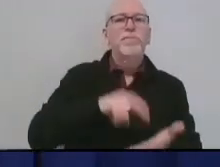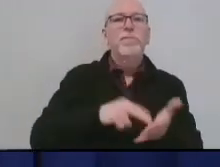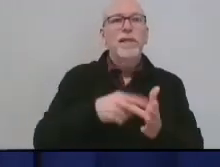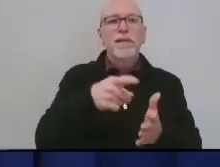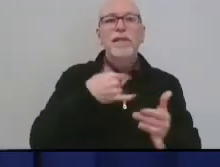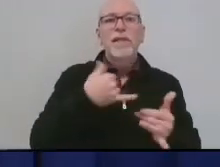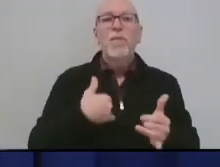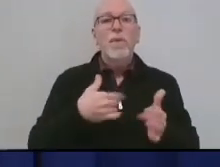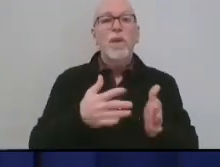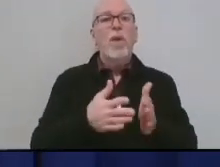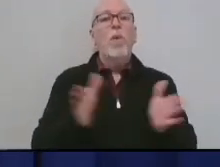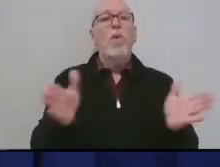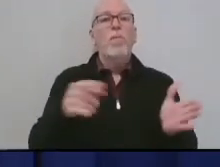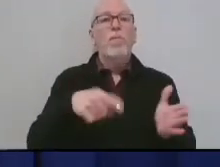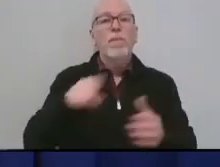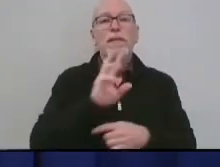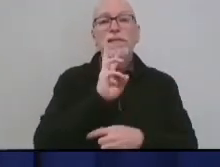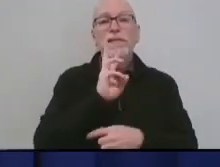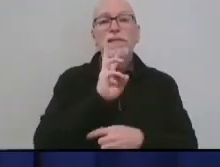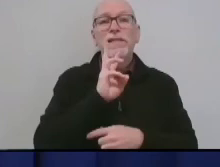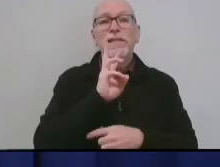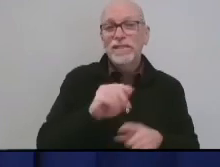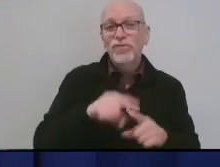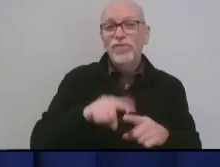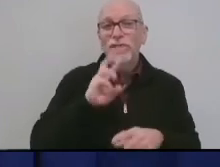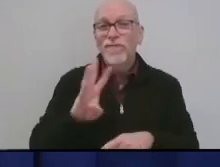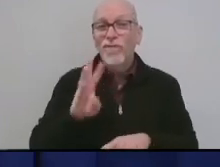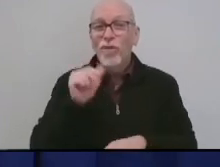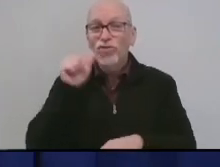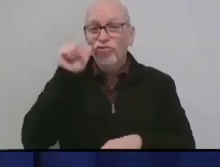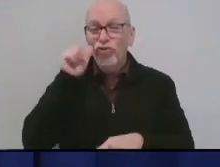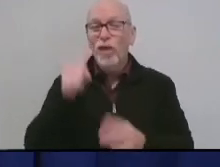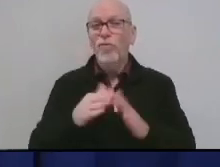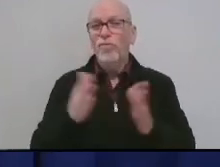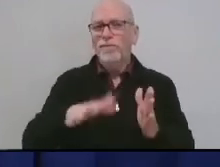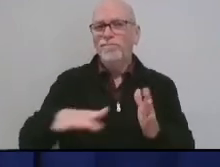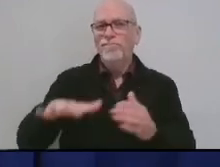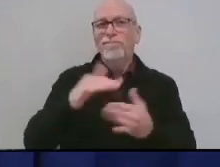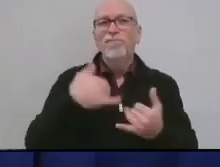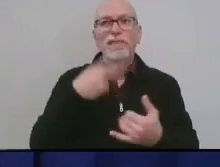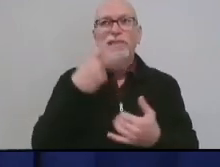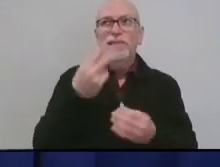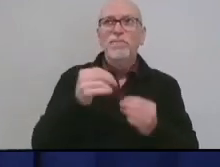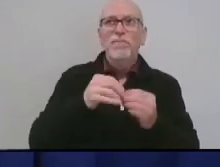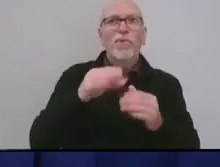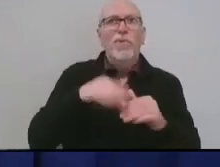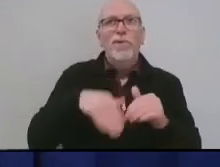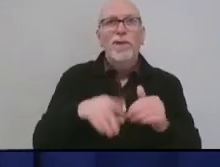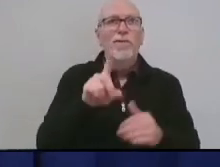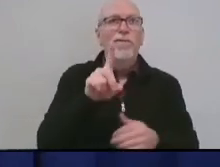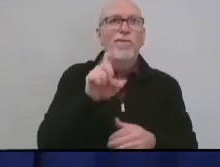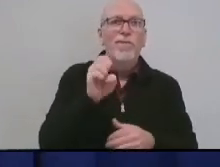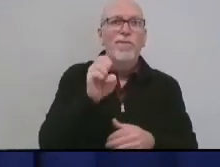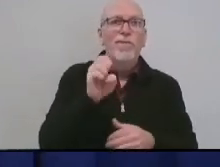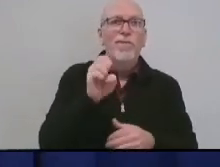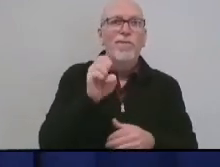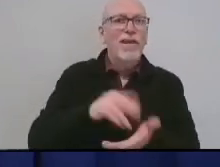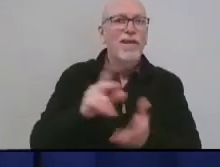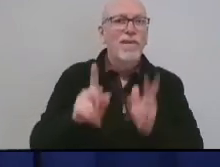to 64 yesterday and have already seen nearly 112,000 people in that age group